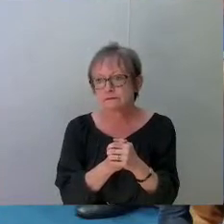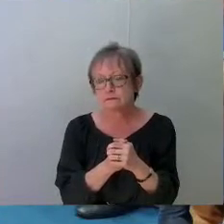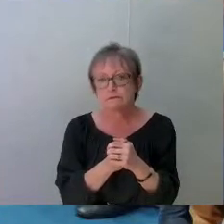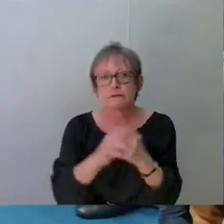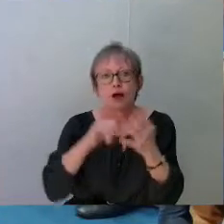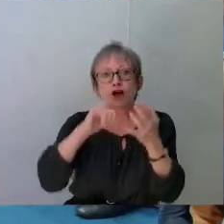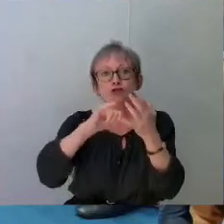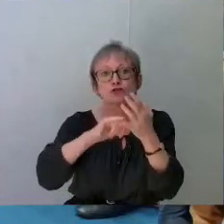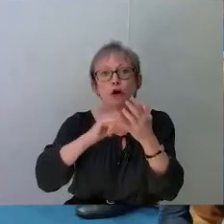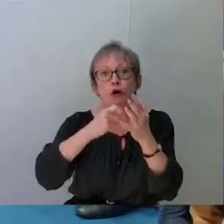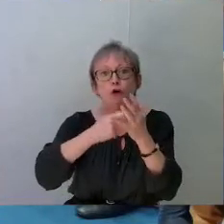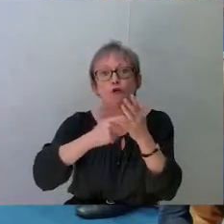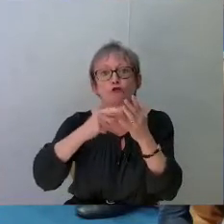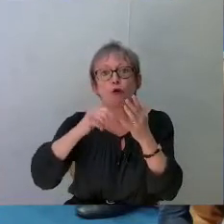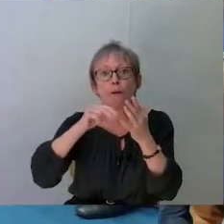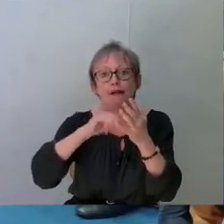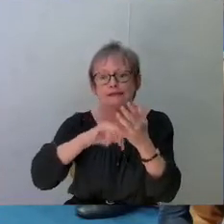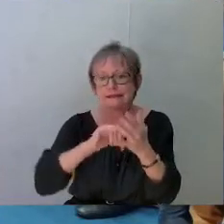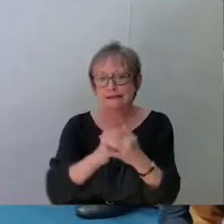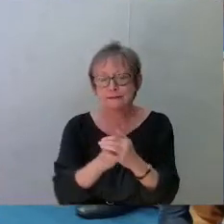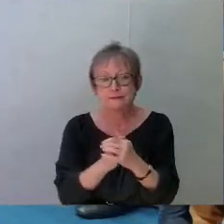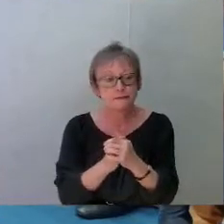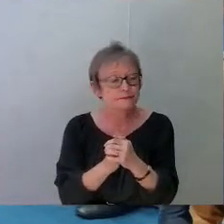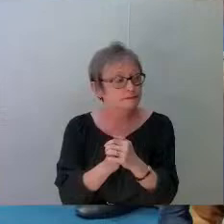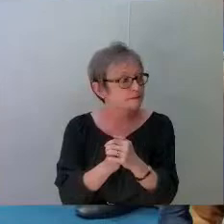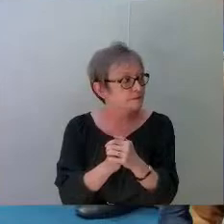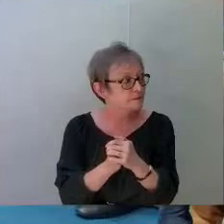Scott Roberts.